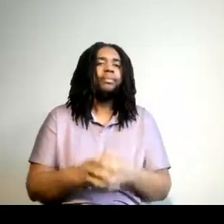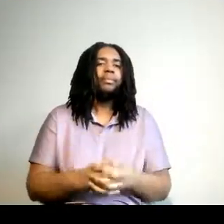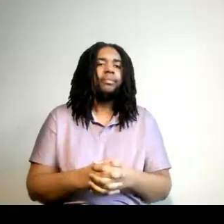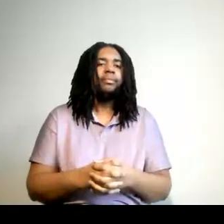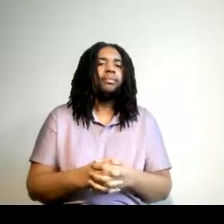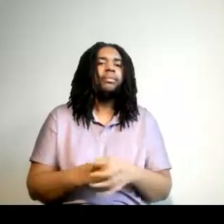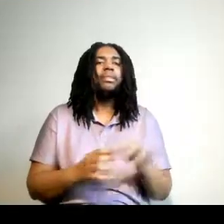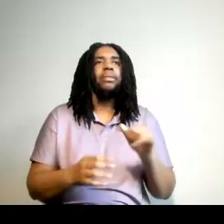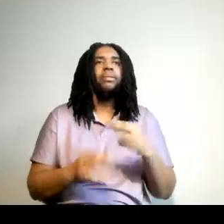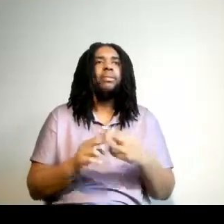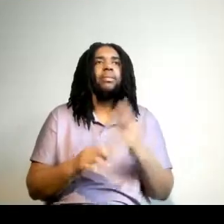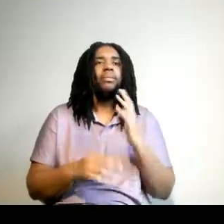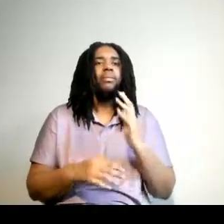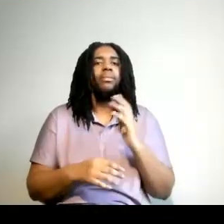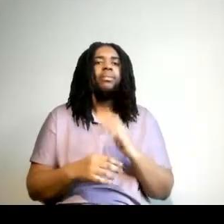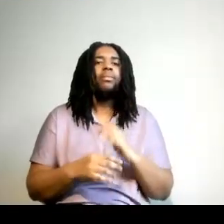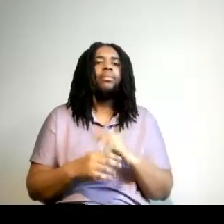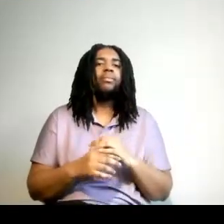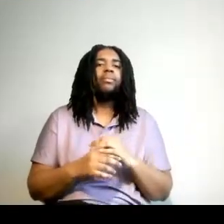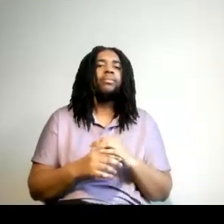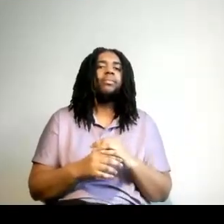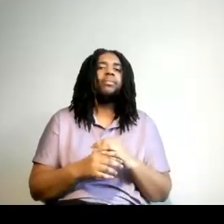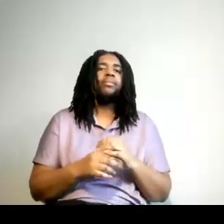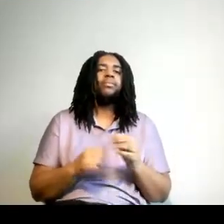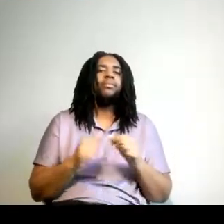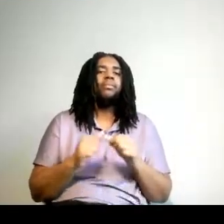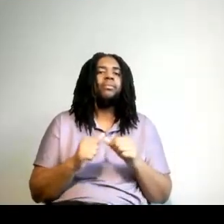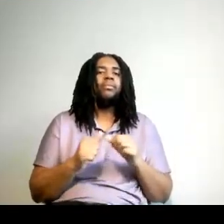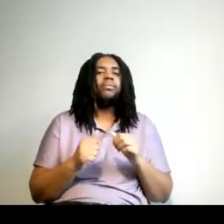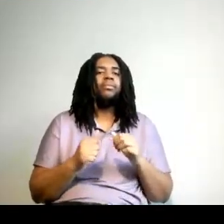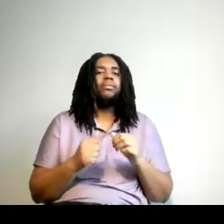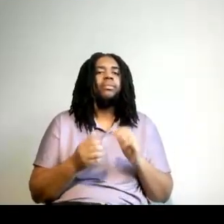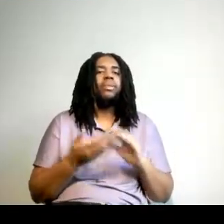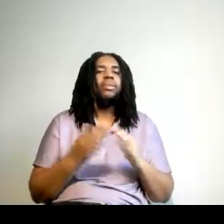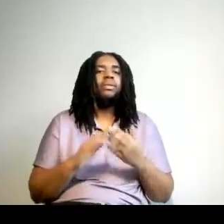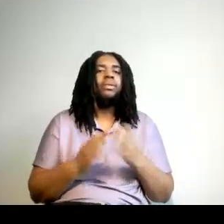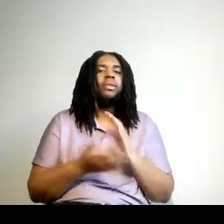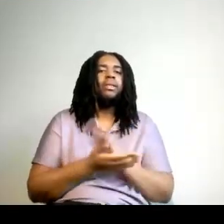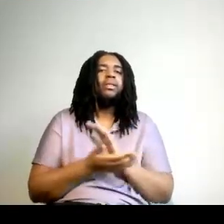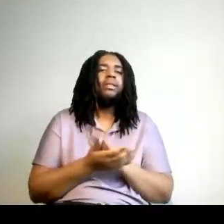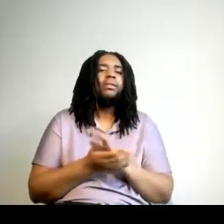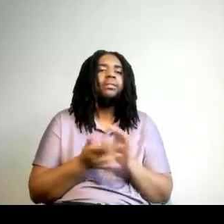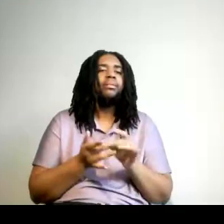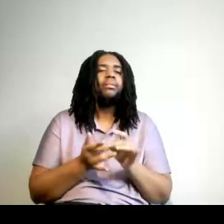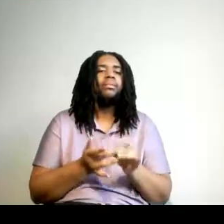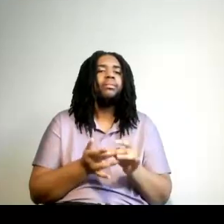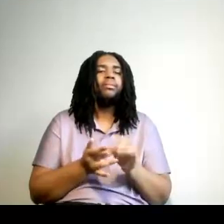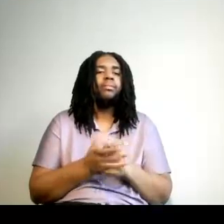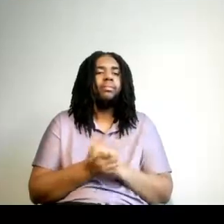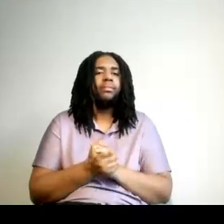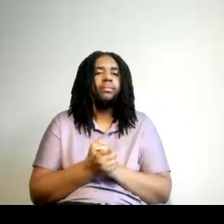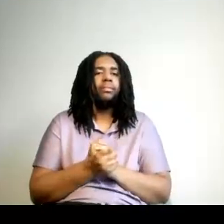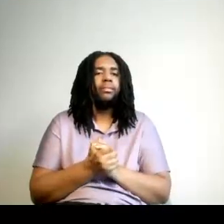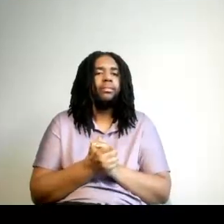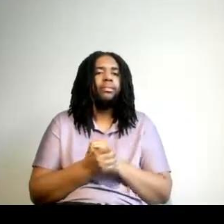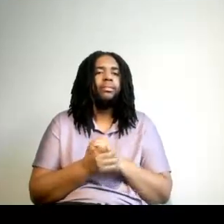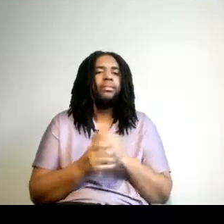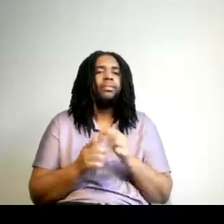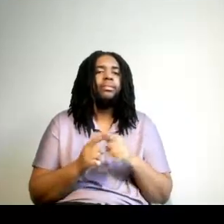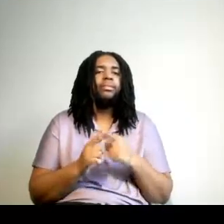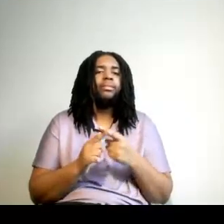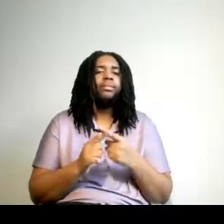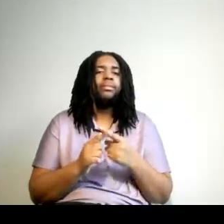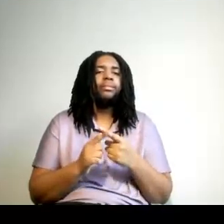Like I said before, fostering that continued community and academic partnerships, and then evaluating the impact of